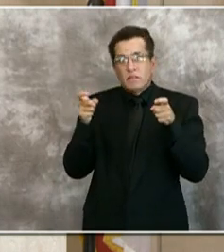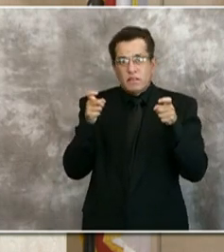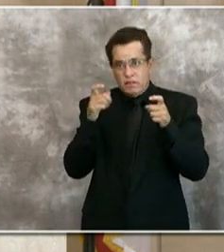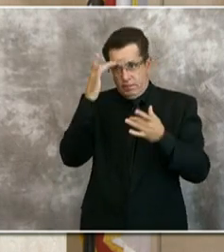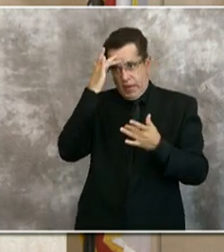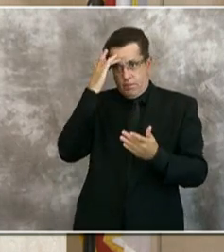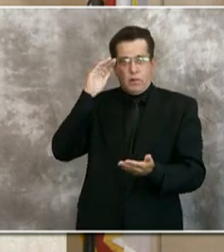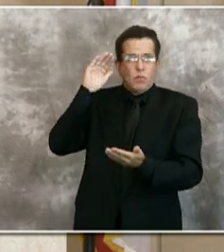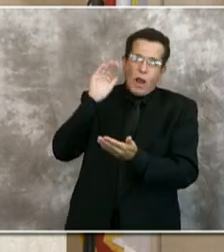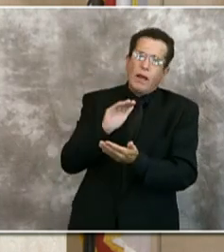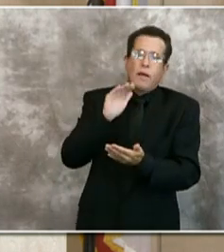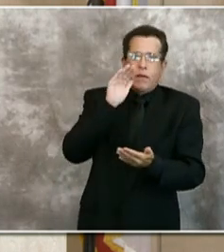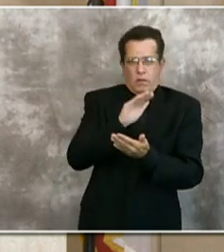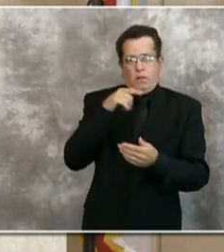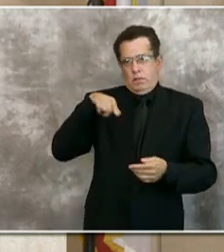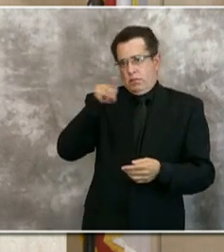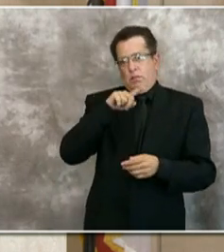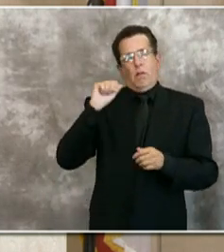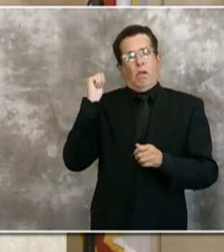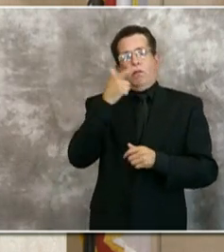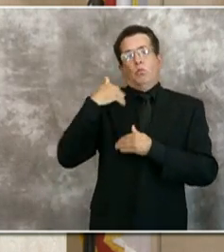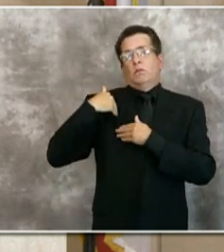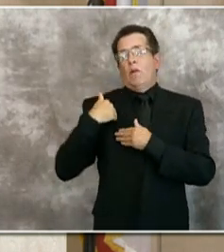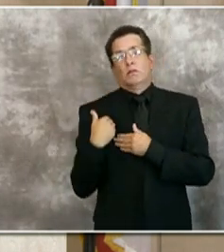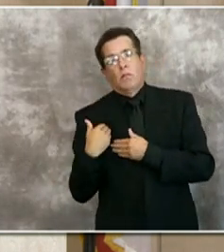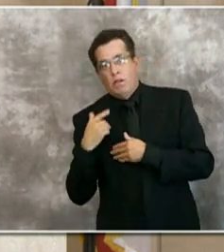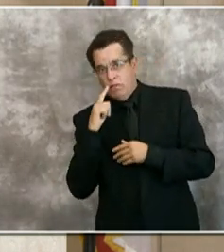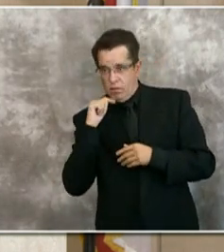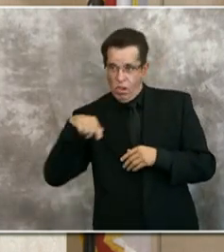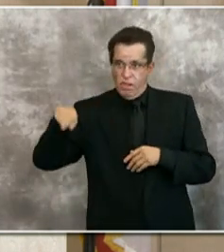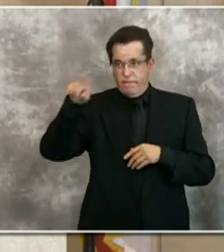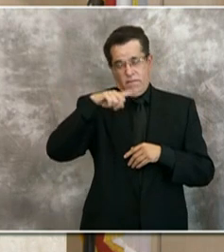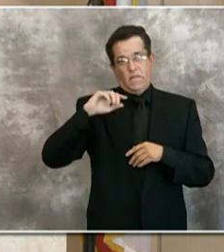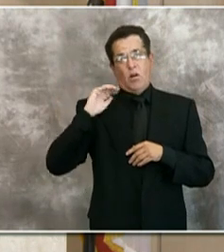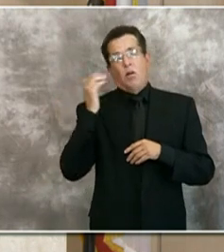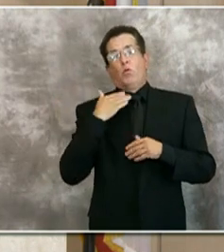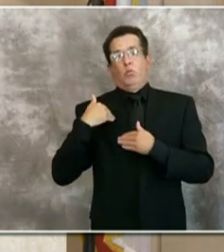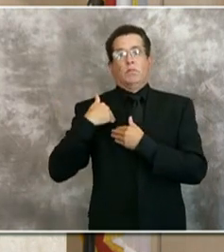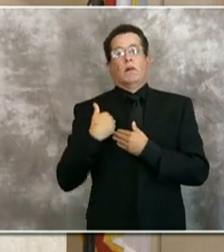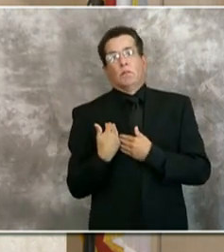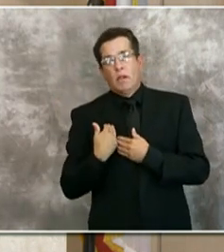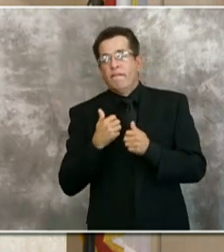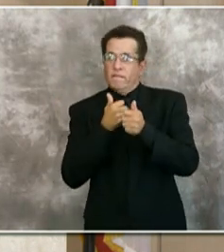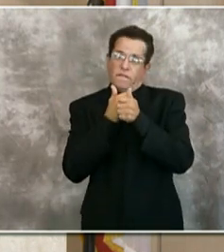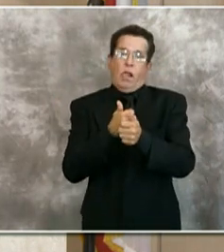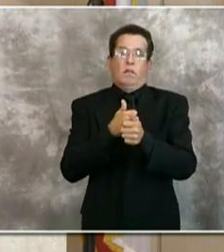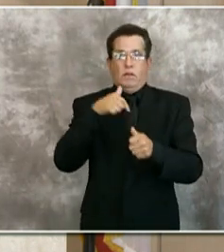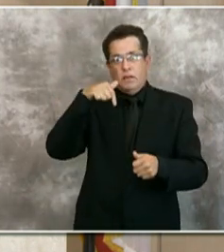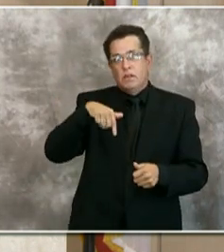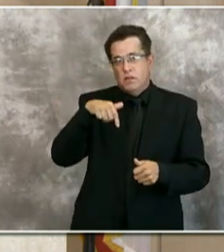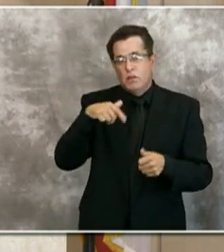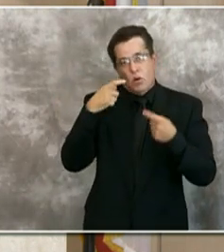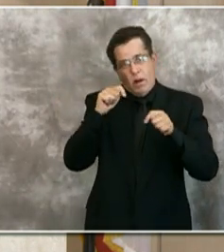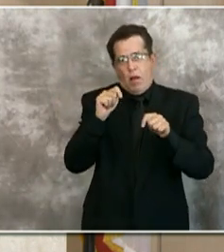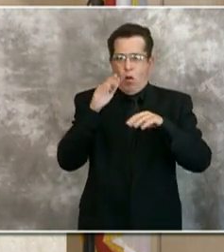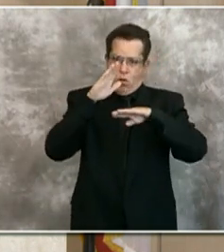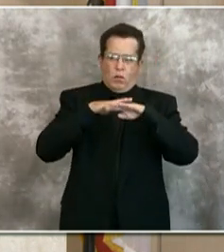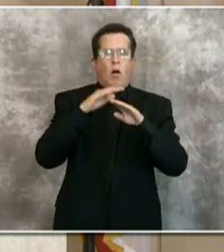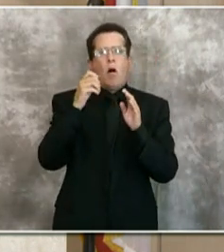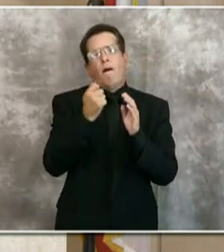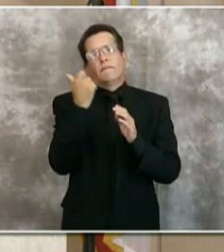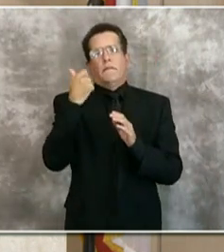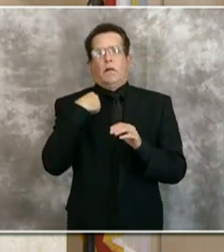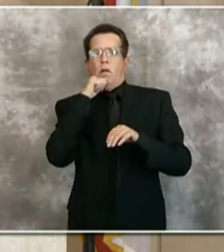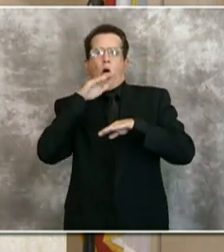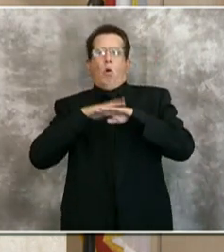must all do our part, and frankly, all of us are a part of this effort to get on that off of that